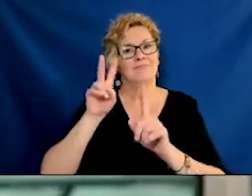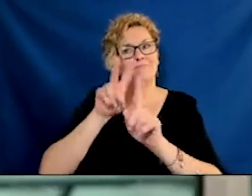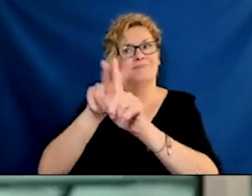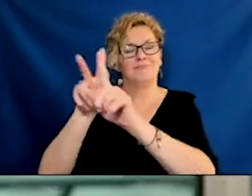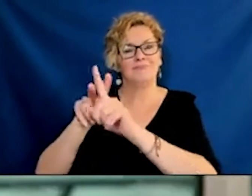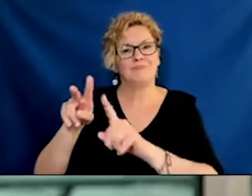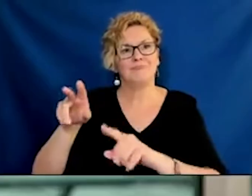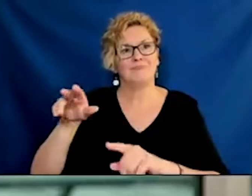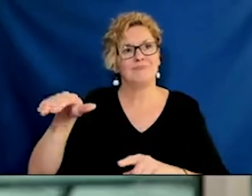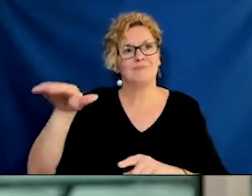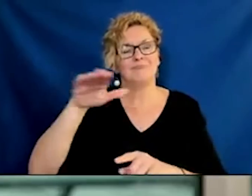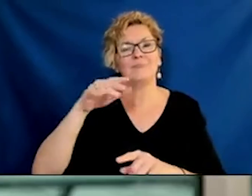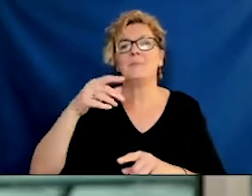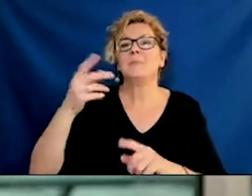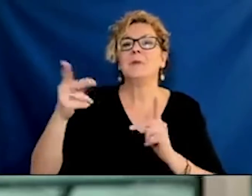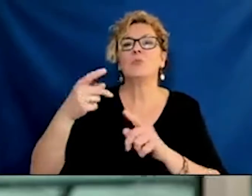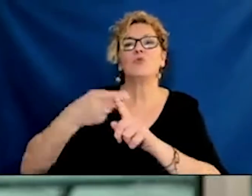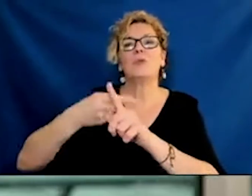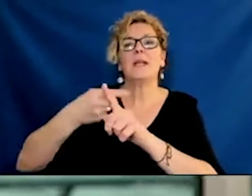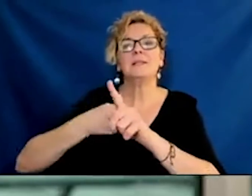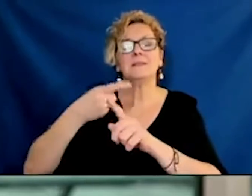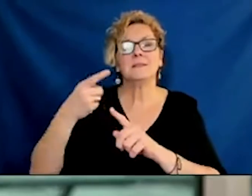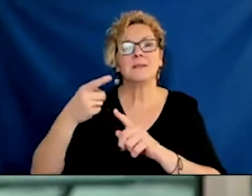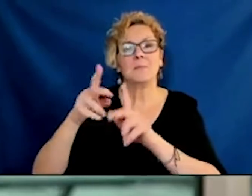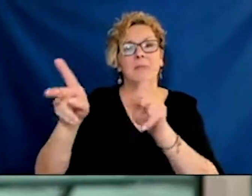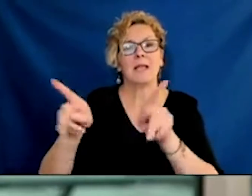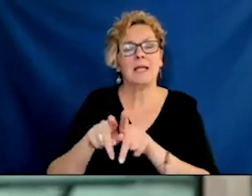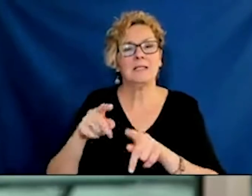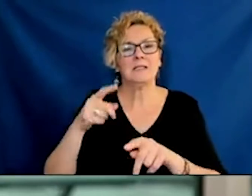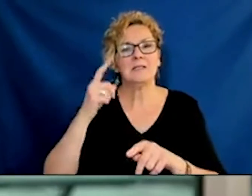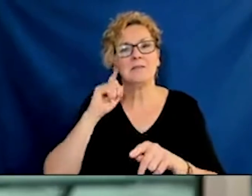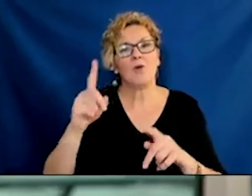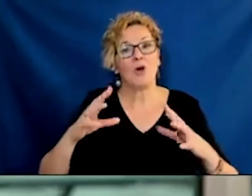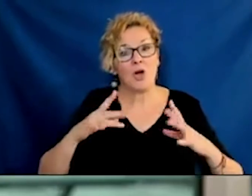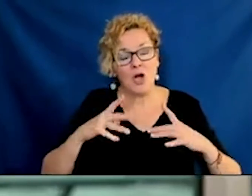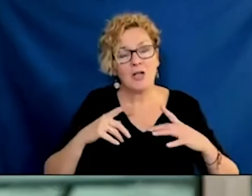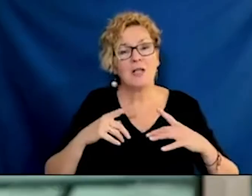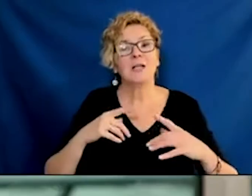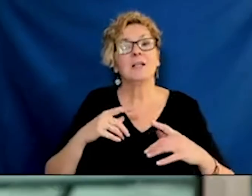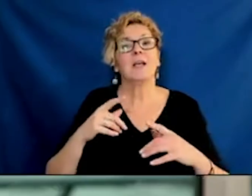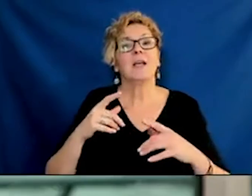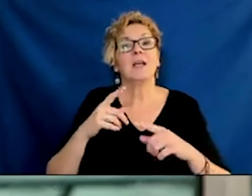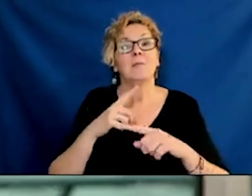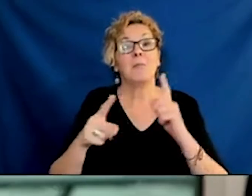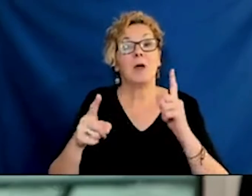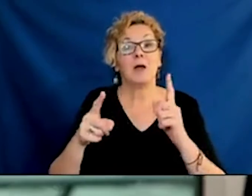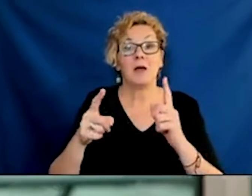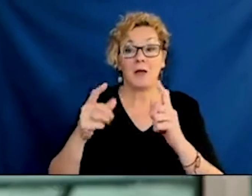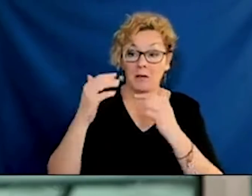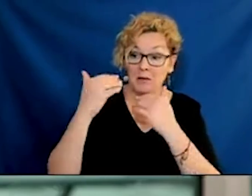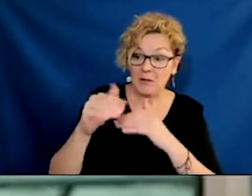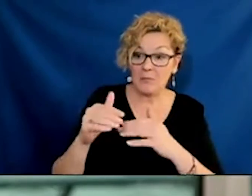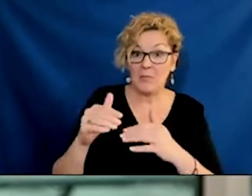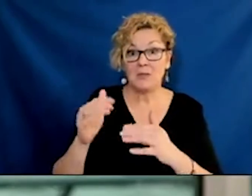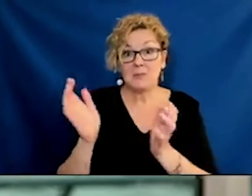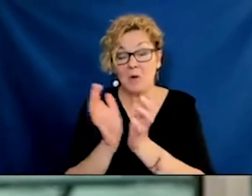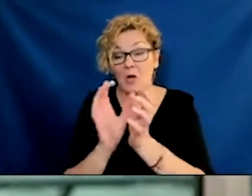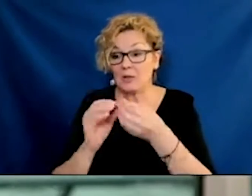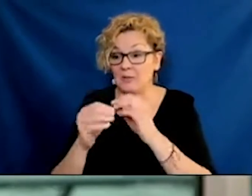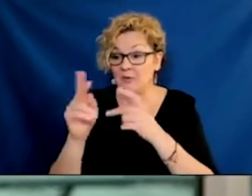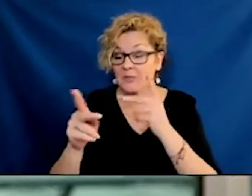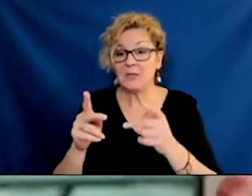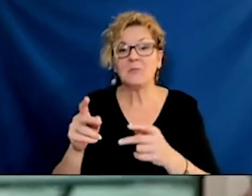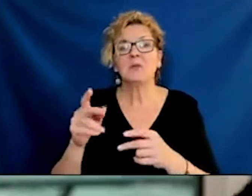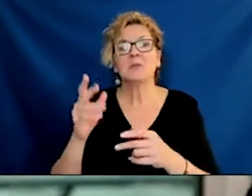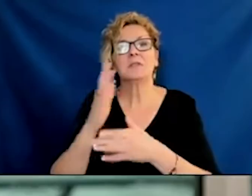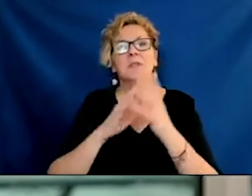that you cannot have gatherings in rental properties. And we need to step up our enforcement on some of